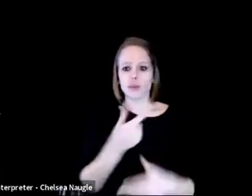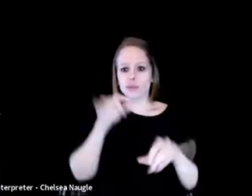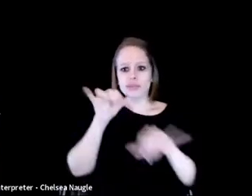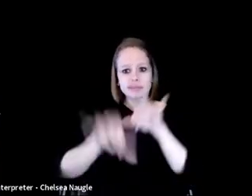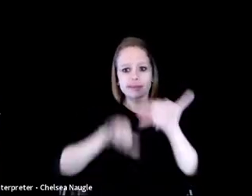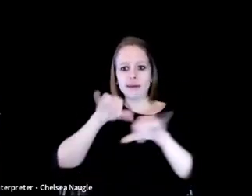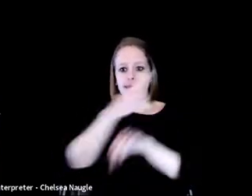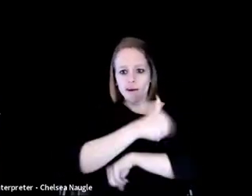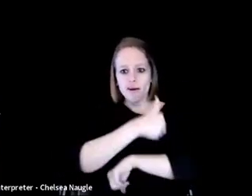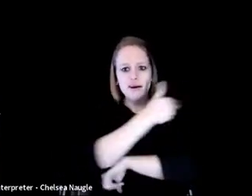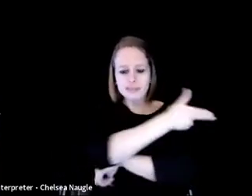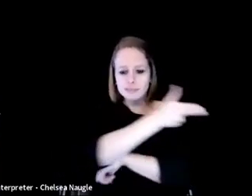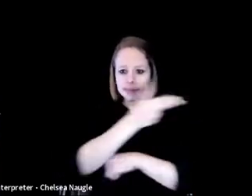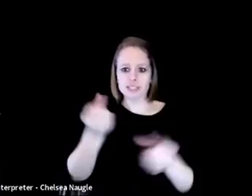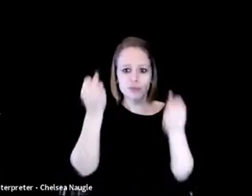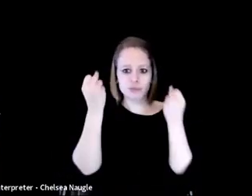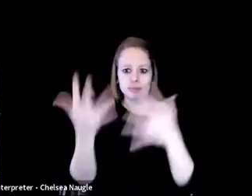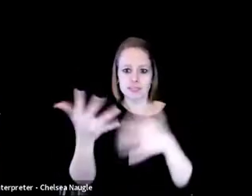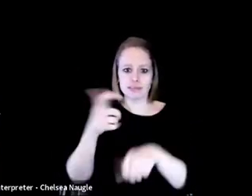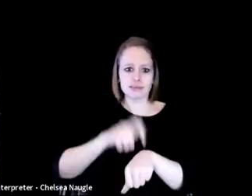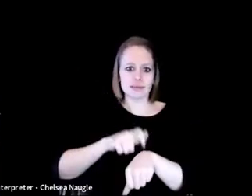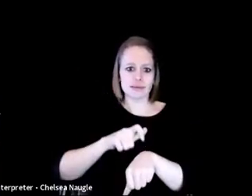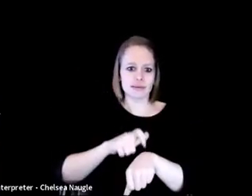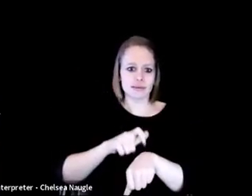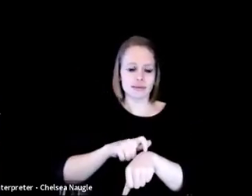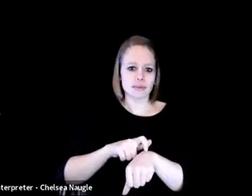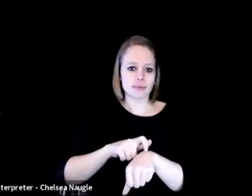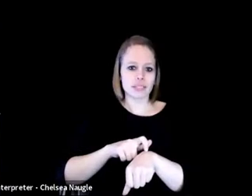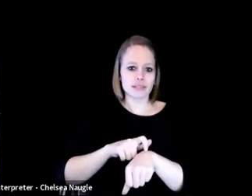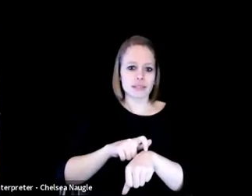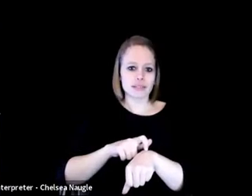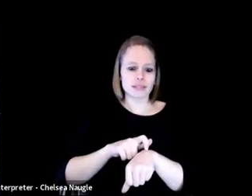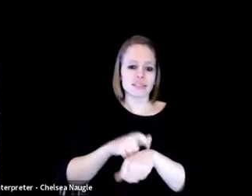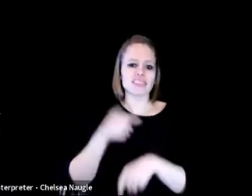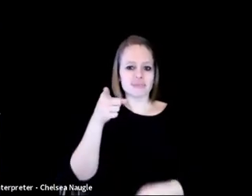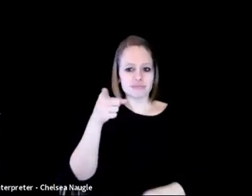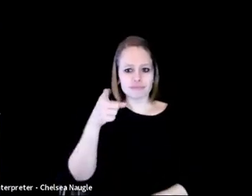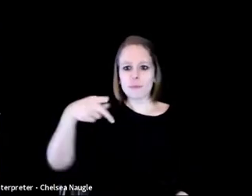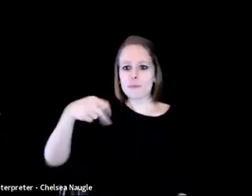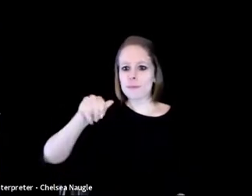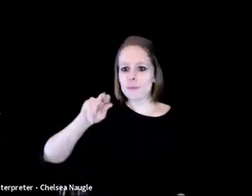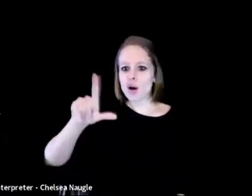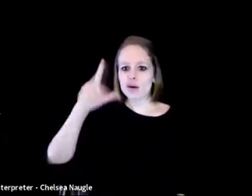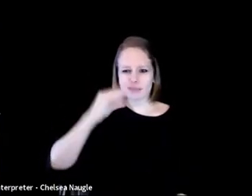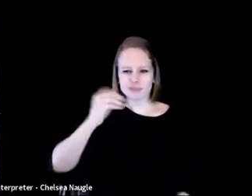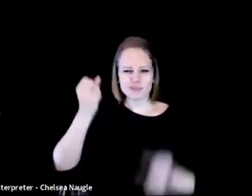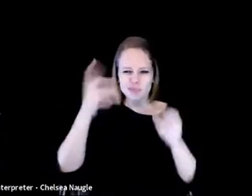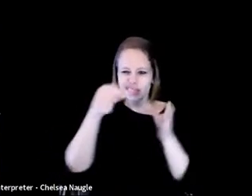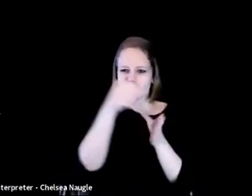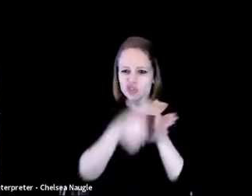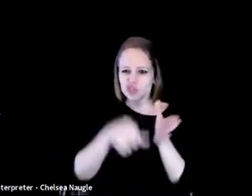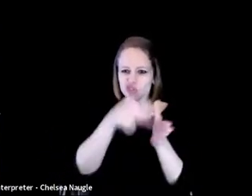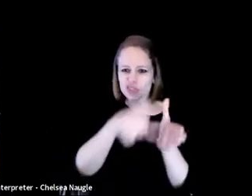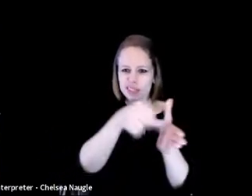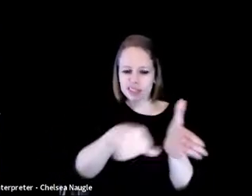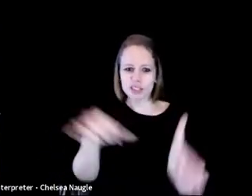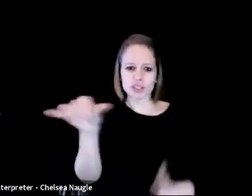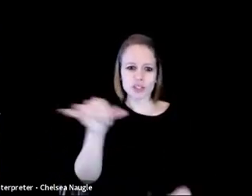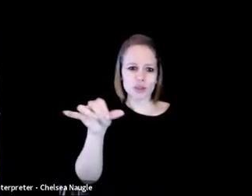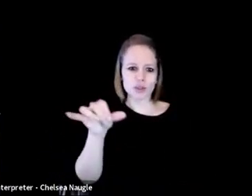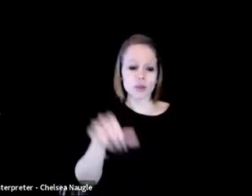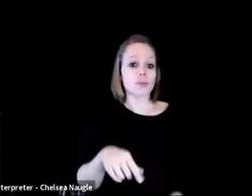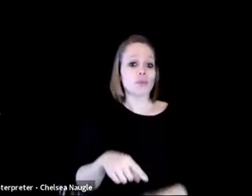hospital. He has gone through quite a few surgeries. He's profoundly deaf on one side